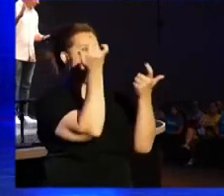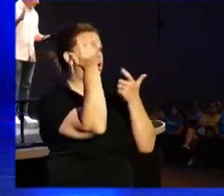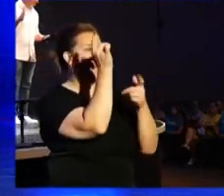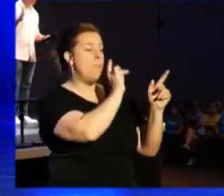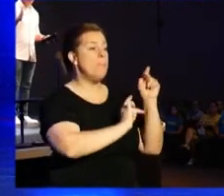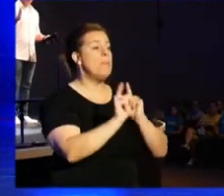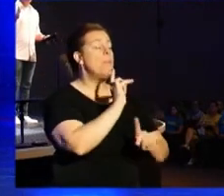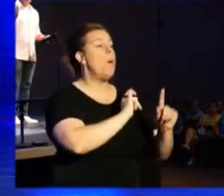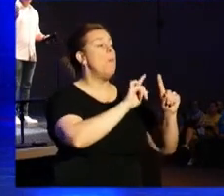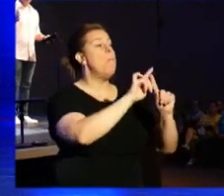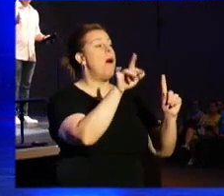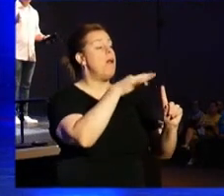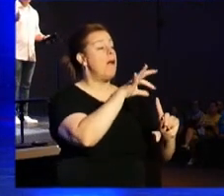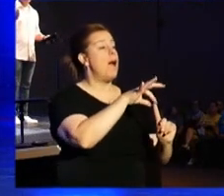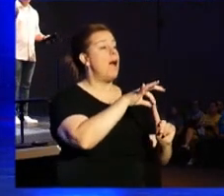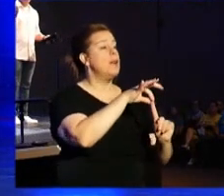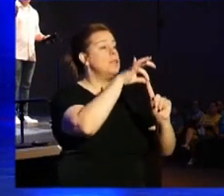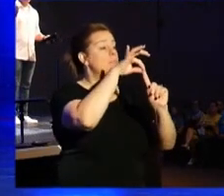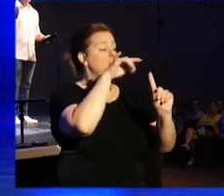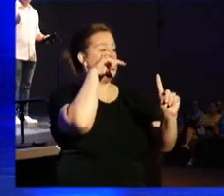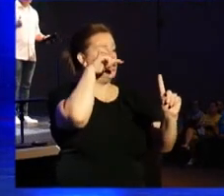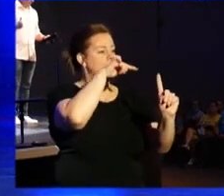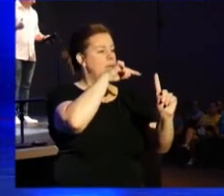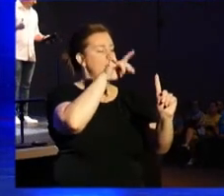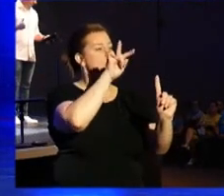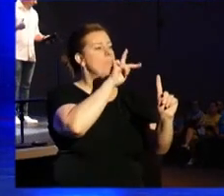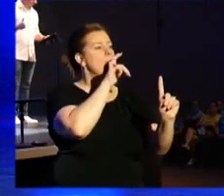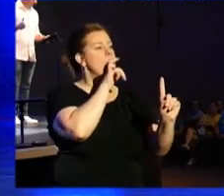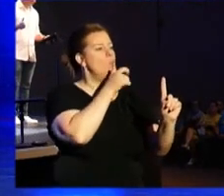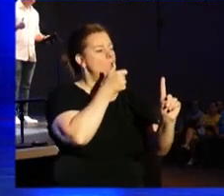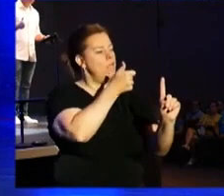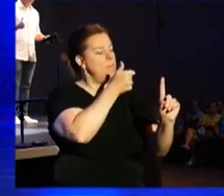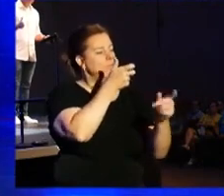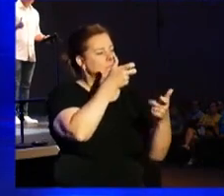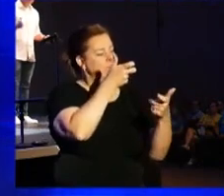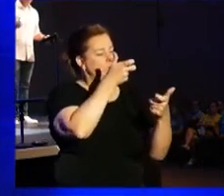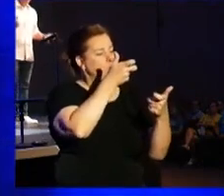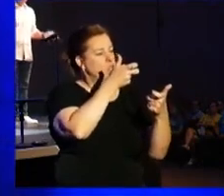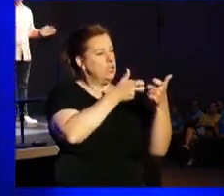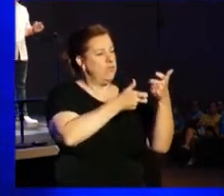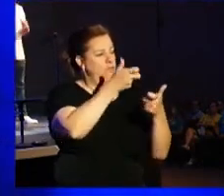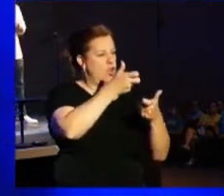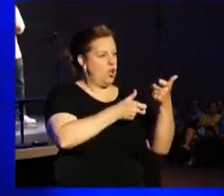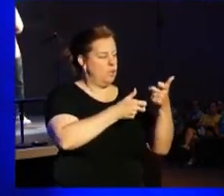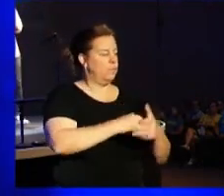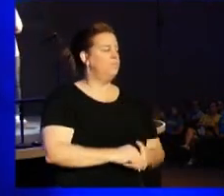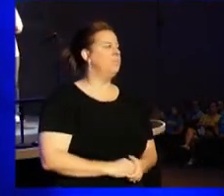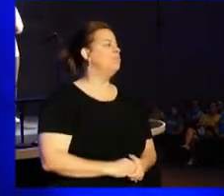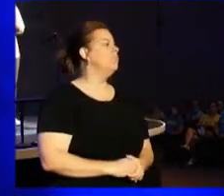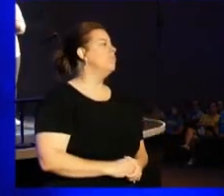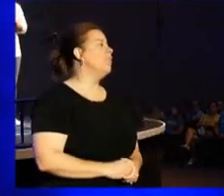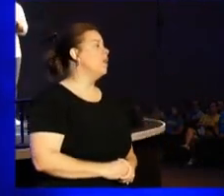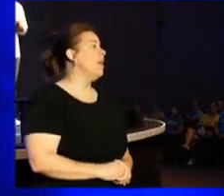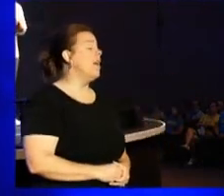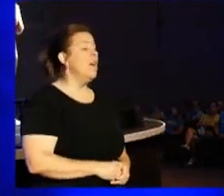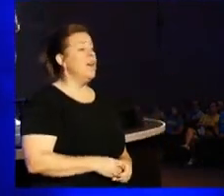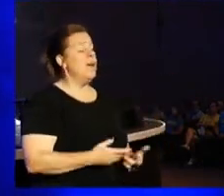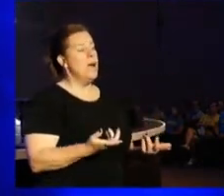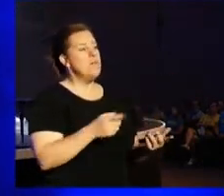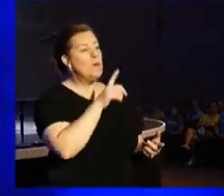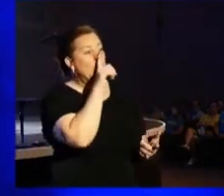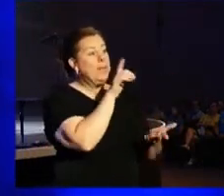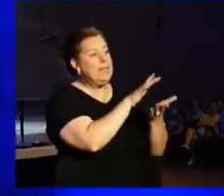But especially those who are difficult. Let's face it, it's easy to be kind